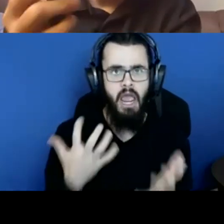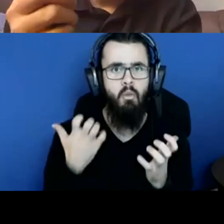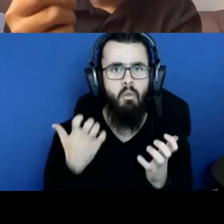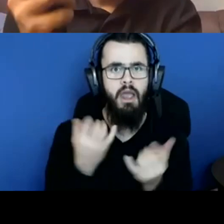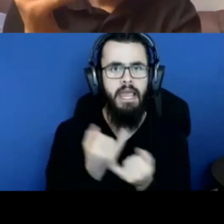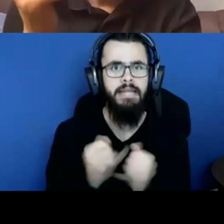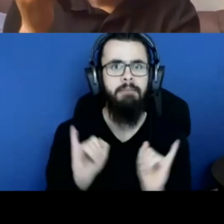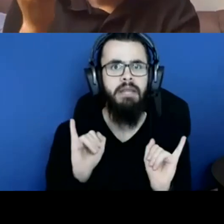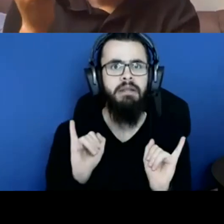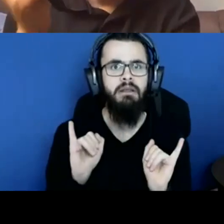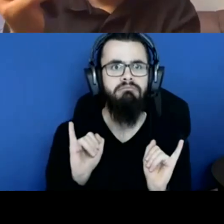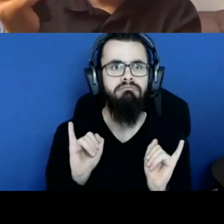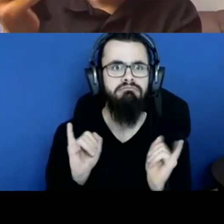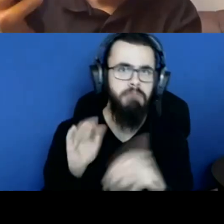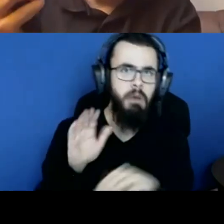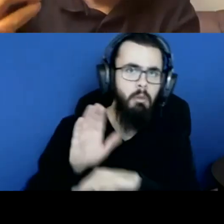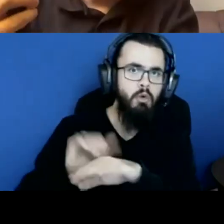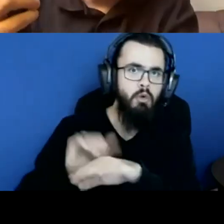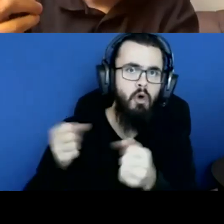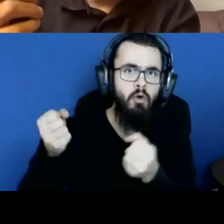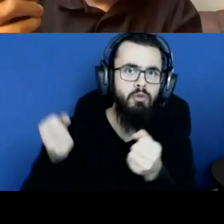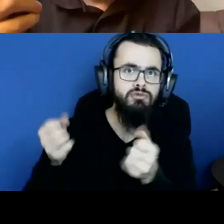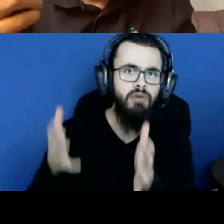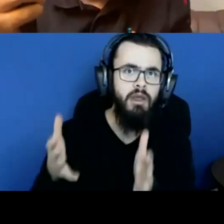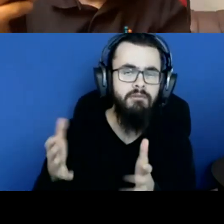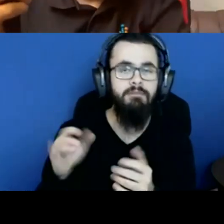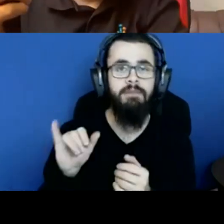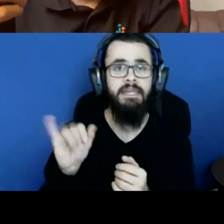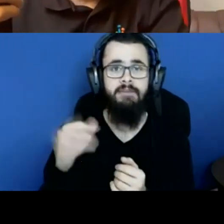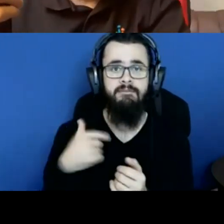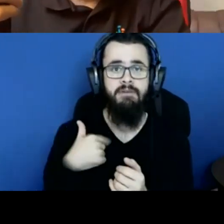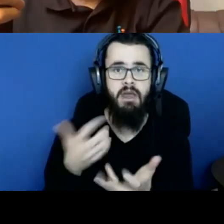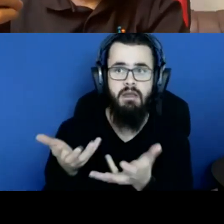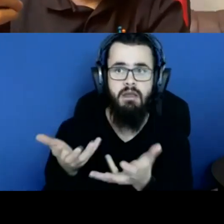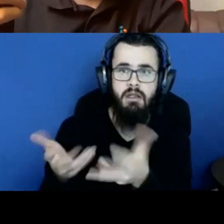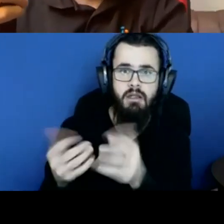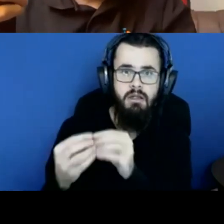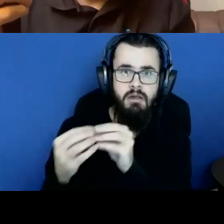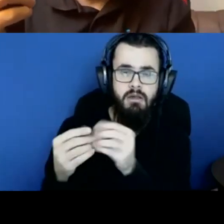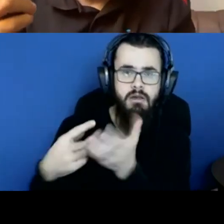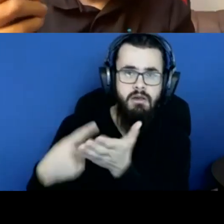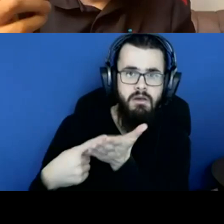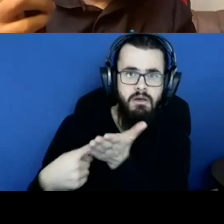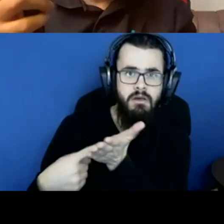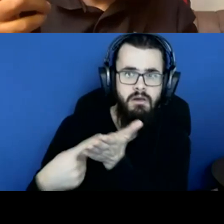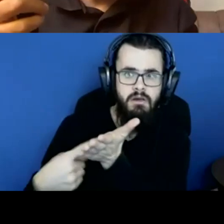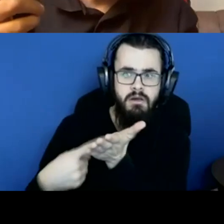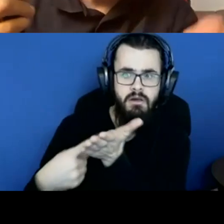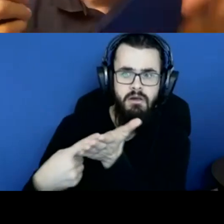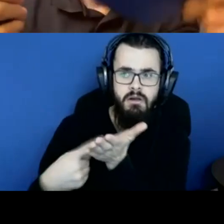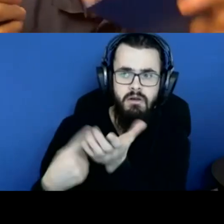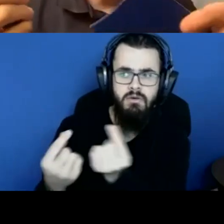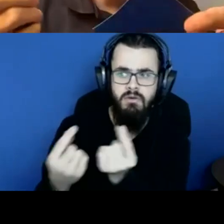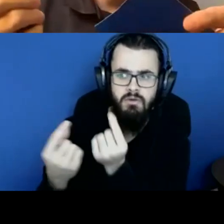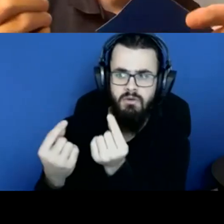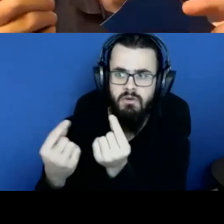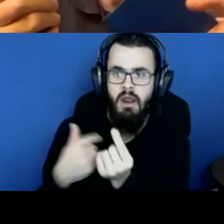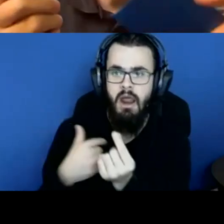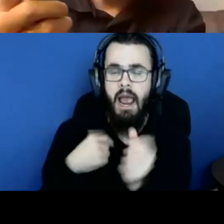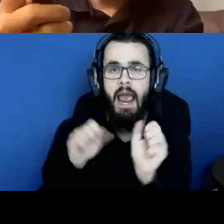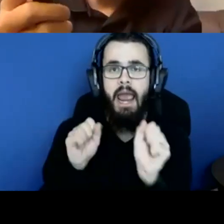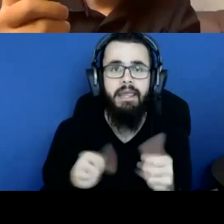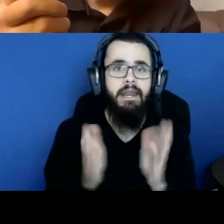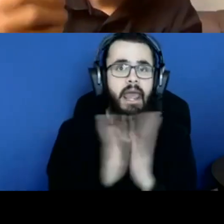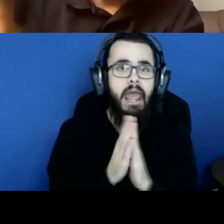independent. All I have to do is have a friend or a family member or